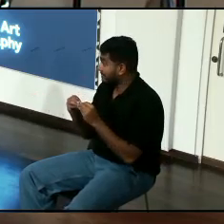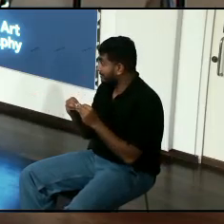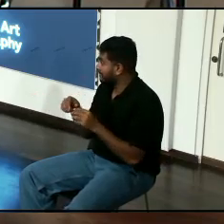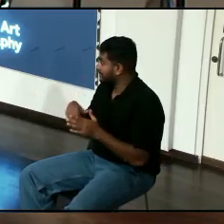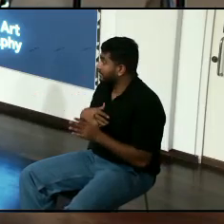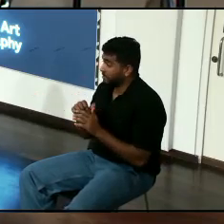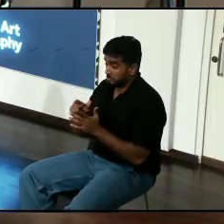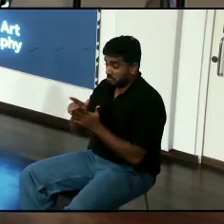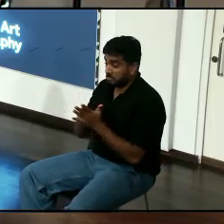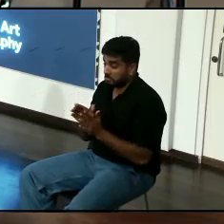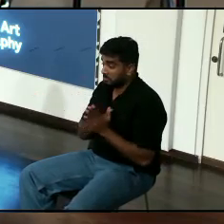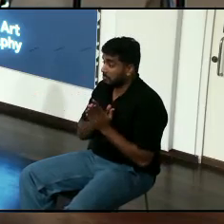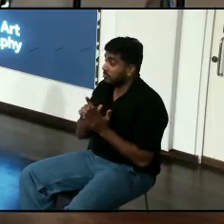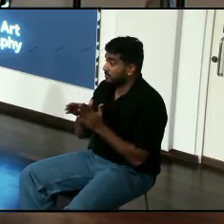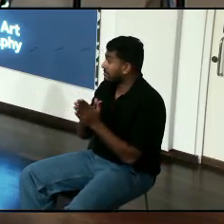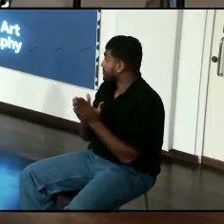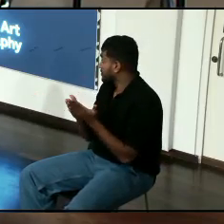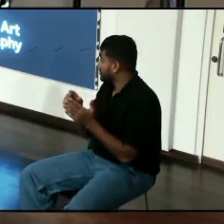this wonderful space.